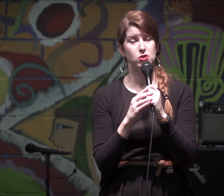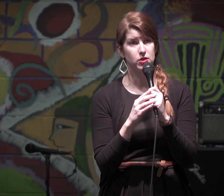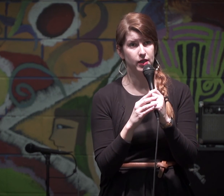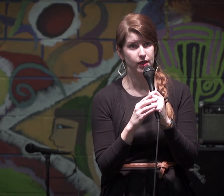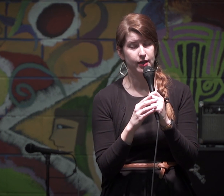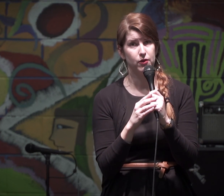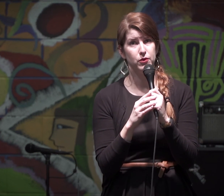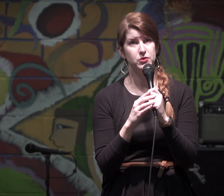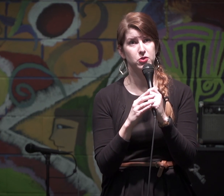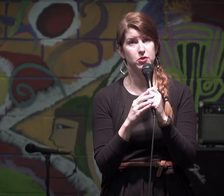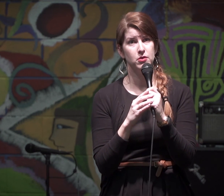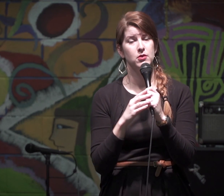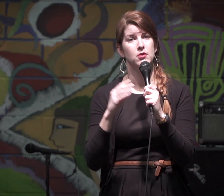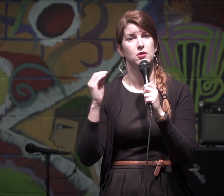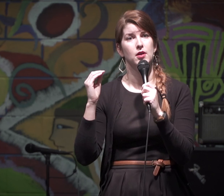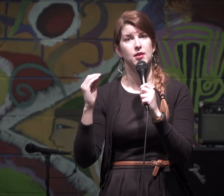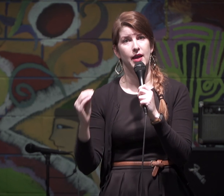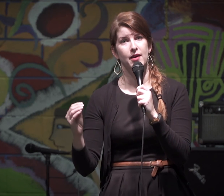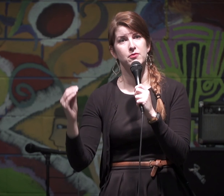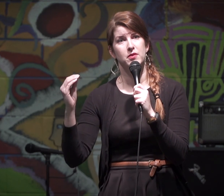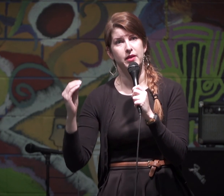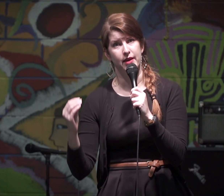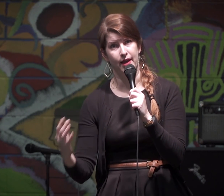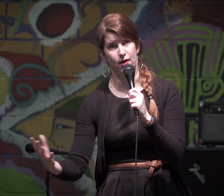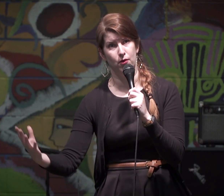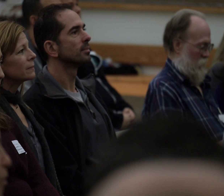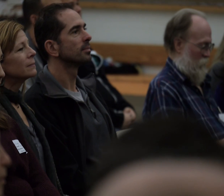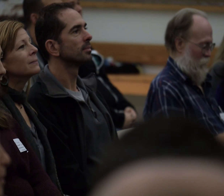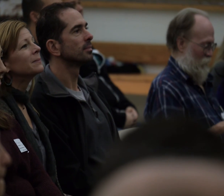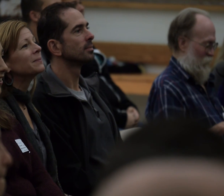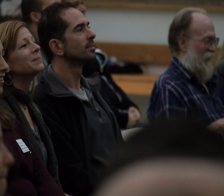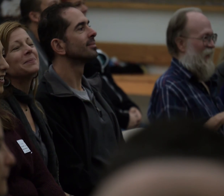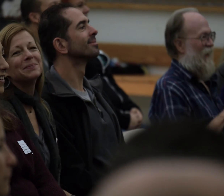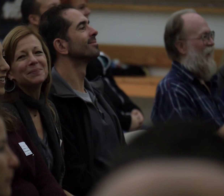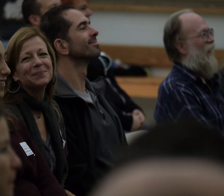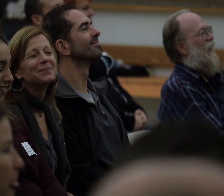about a donkey and a rooster. Laugh now.